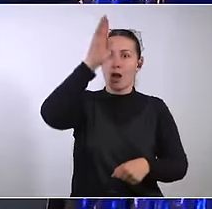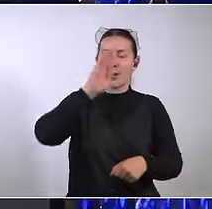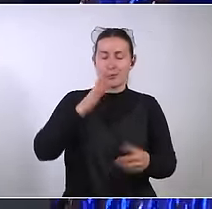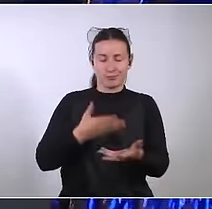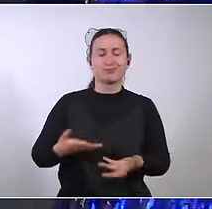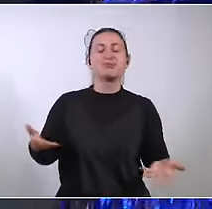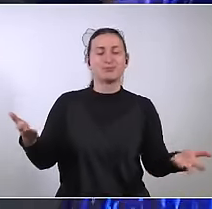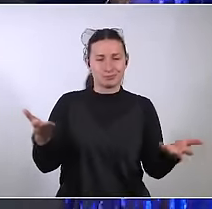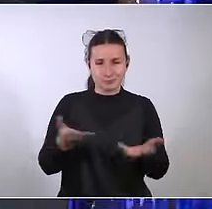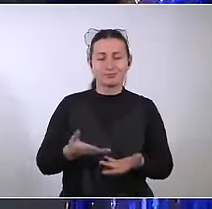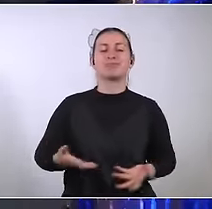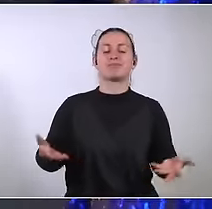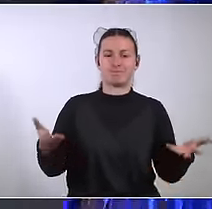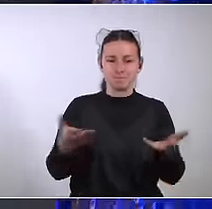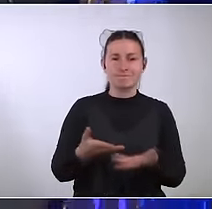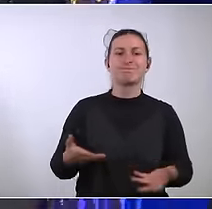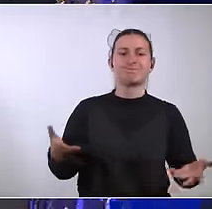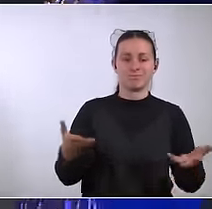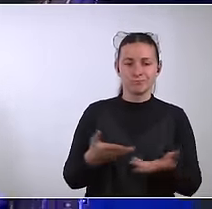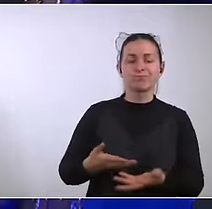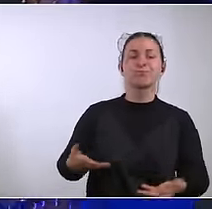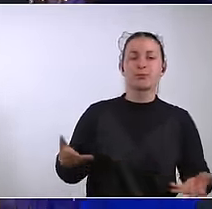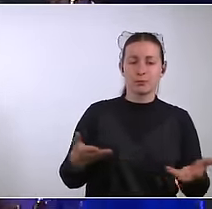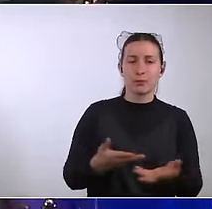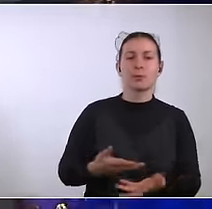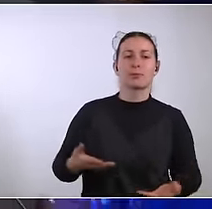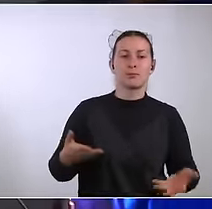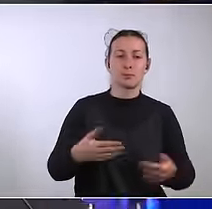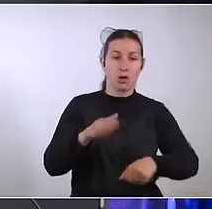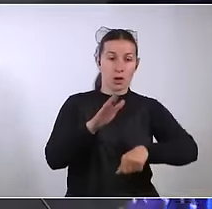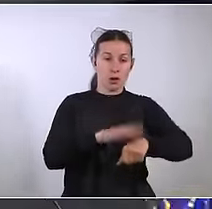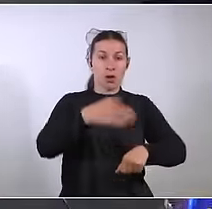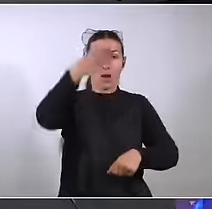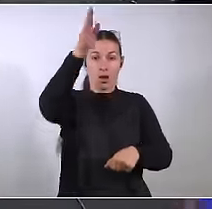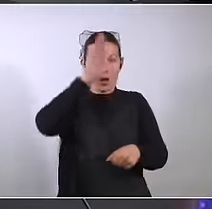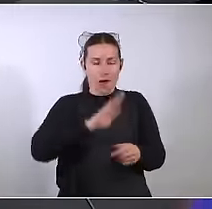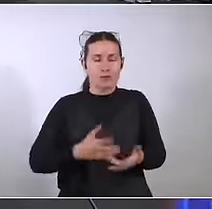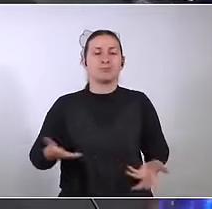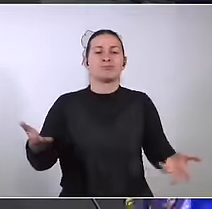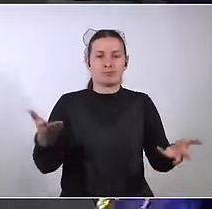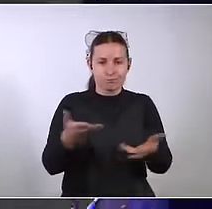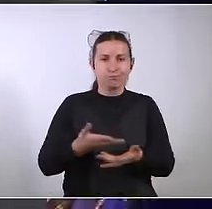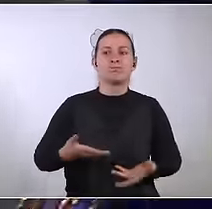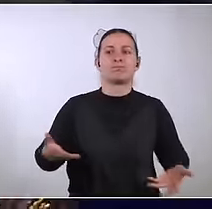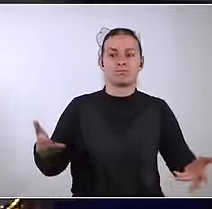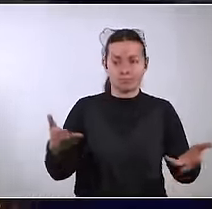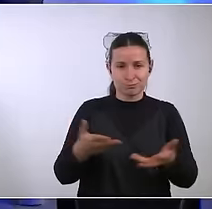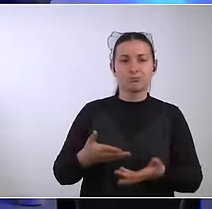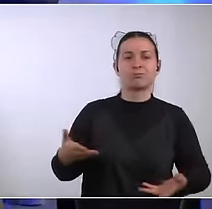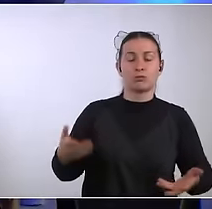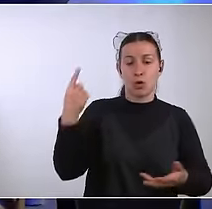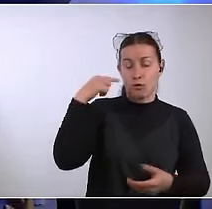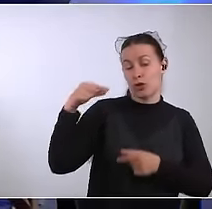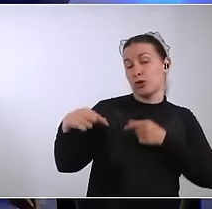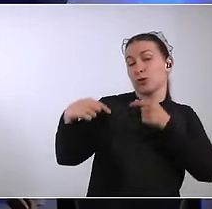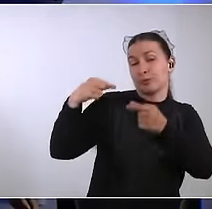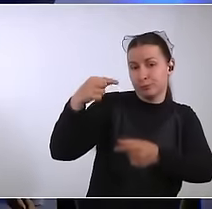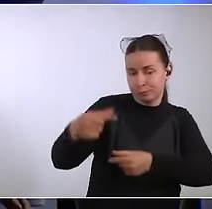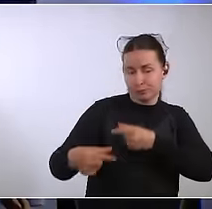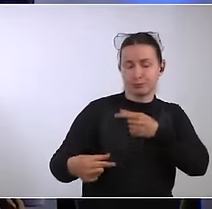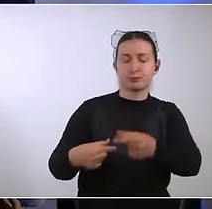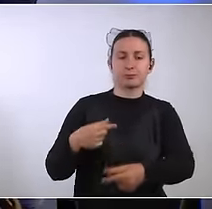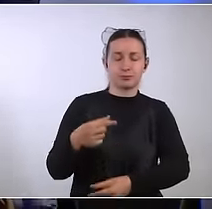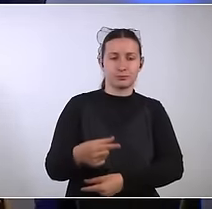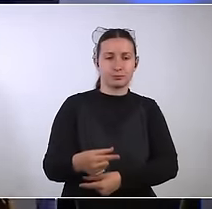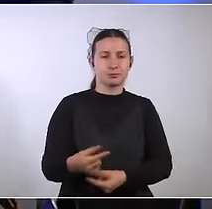now. Hay algo sobrenatural en este lugar. Un llamado que se está lanzando a esta generación en este